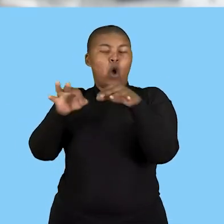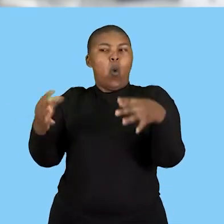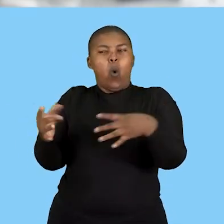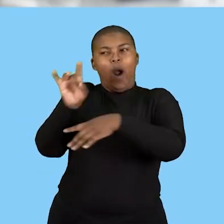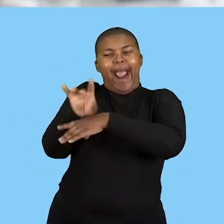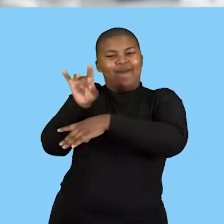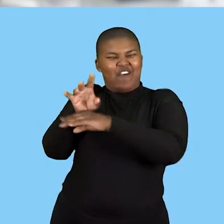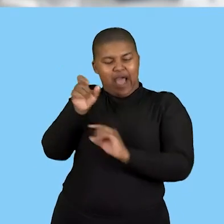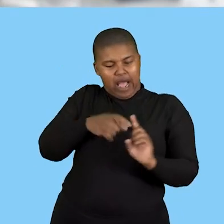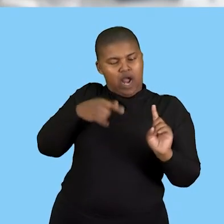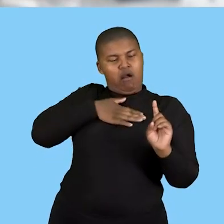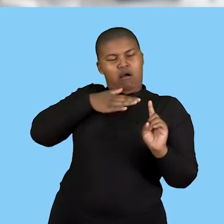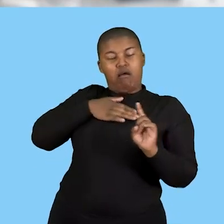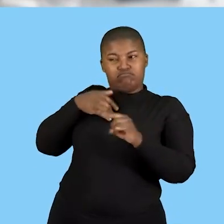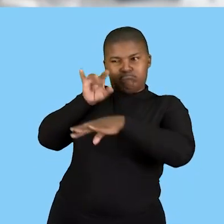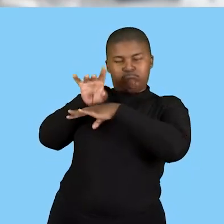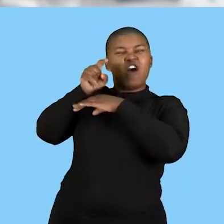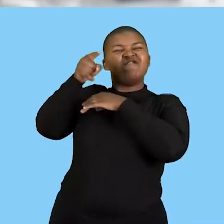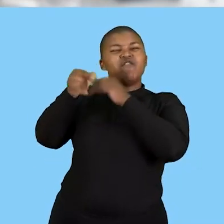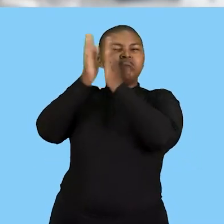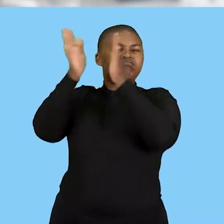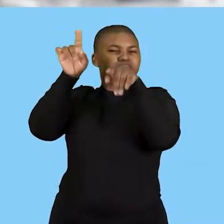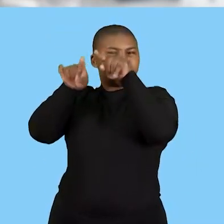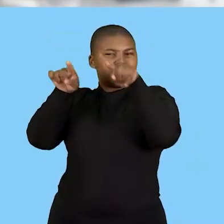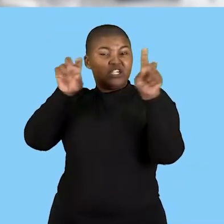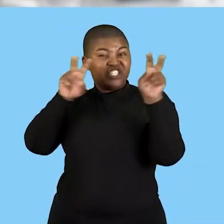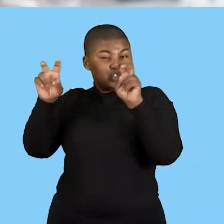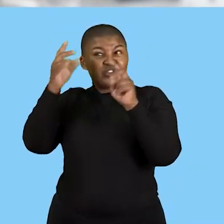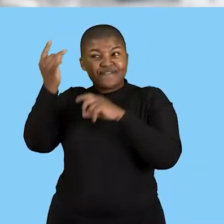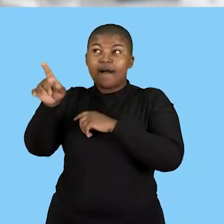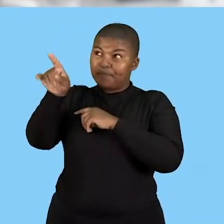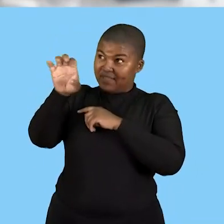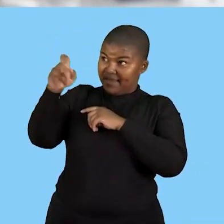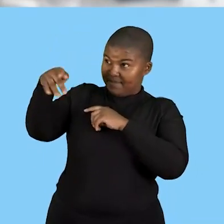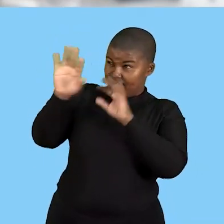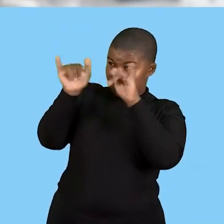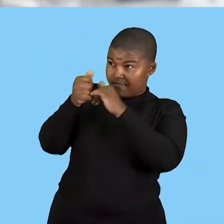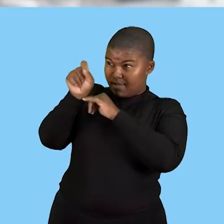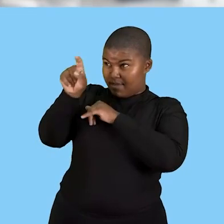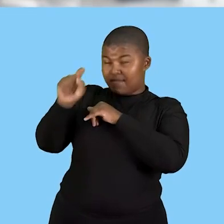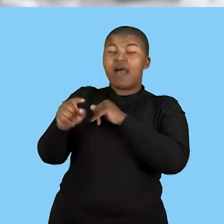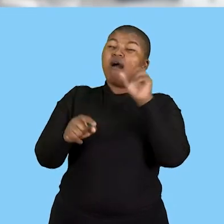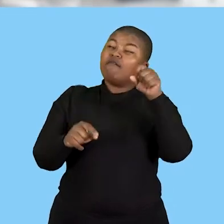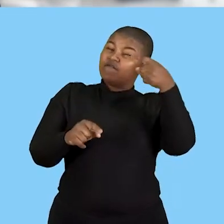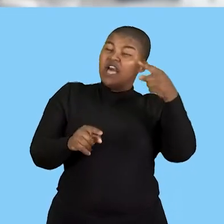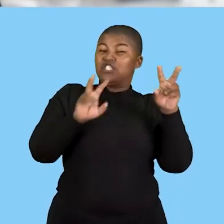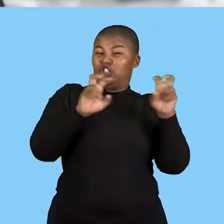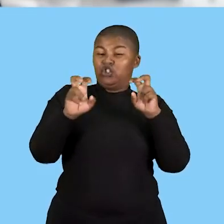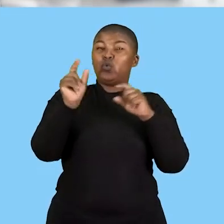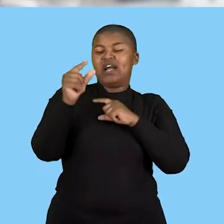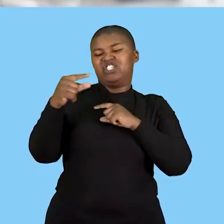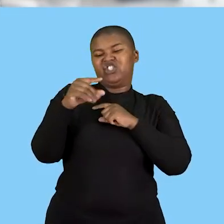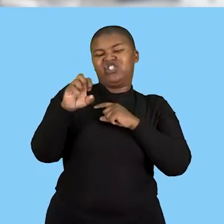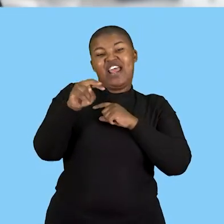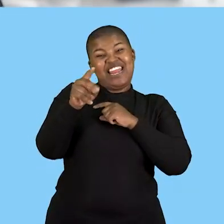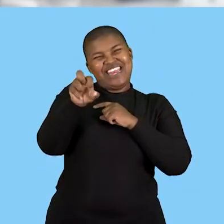you're basically an advisor on diversity issues. So you'd say to them, Elsabe, the first issue is that you are failing to deal